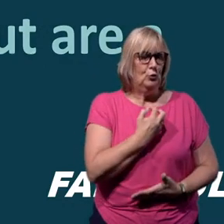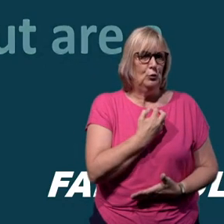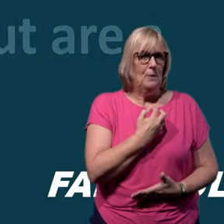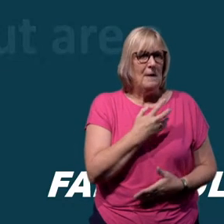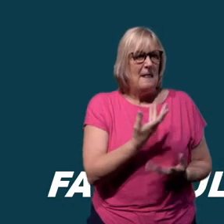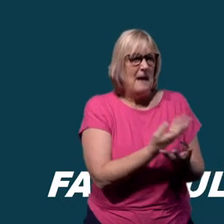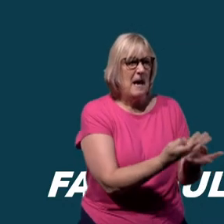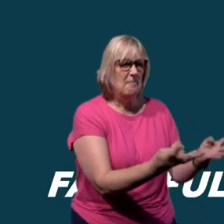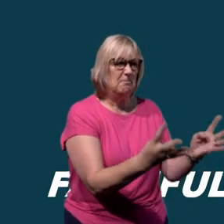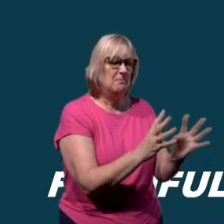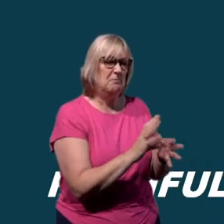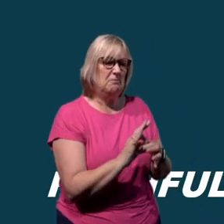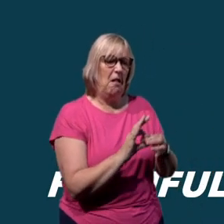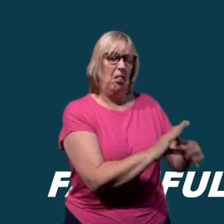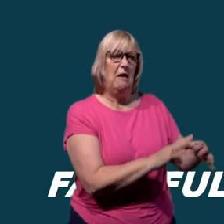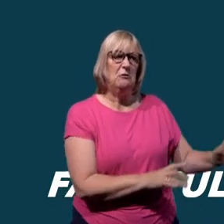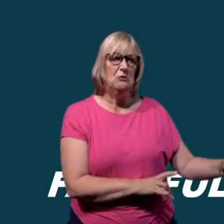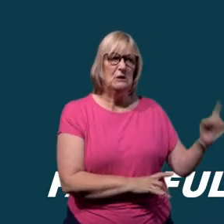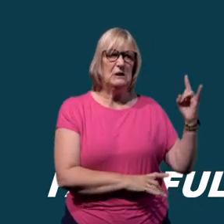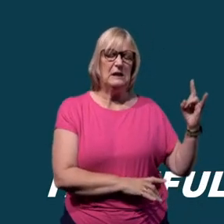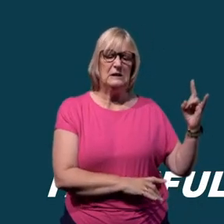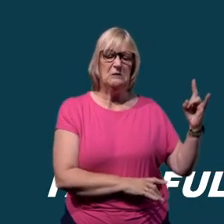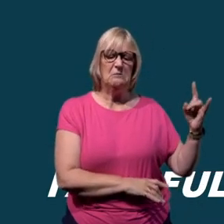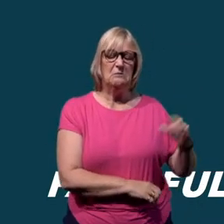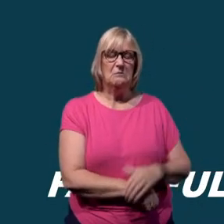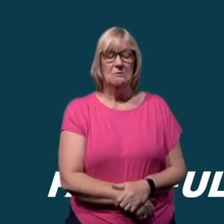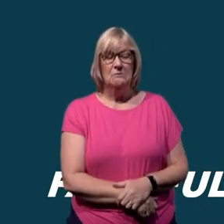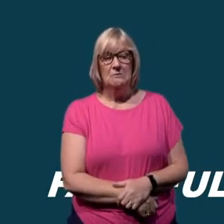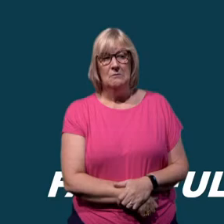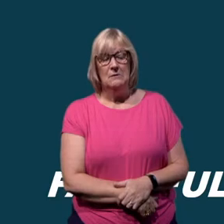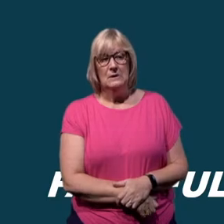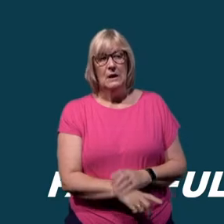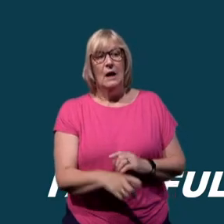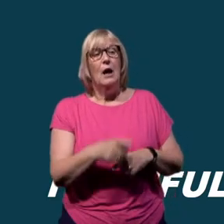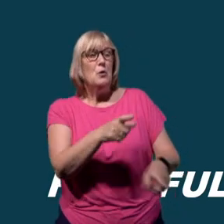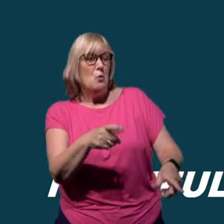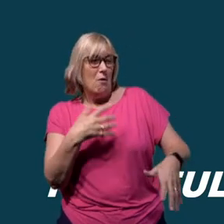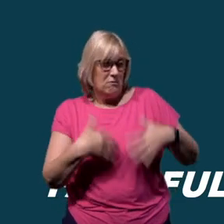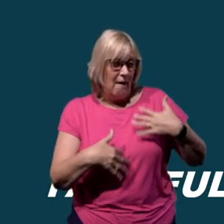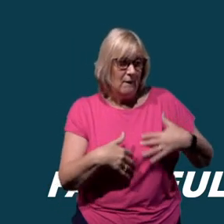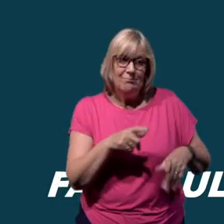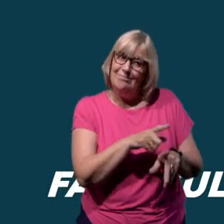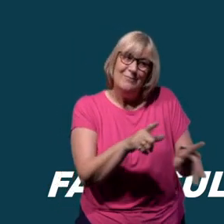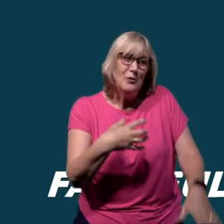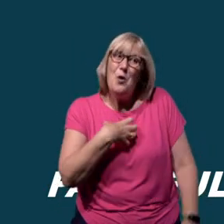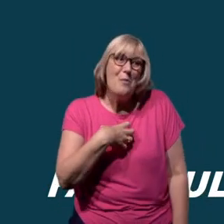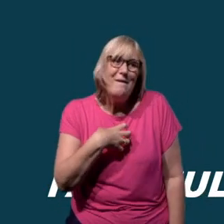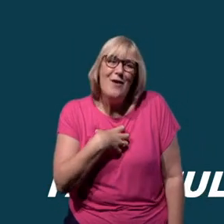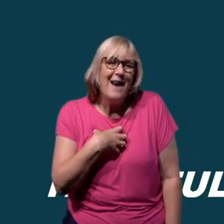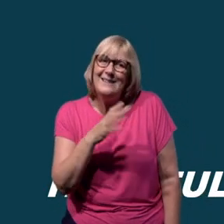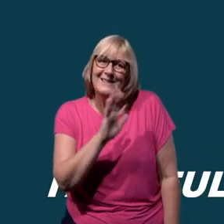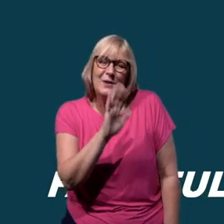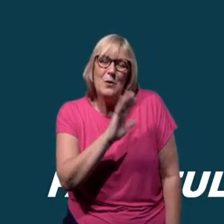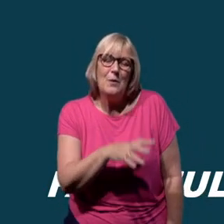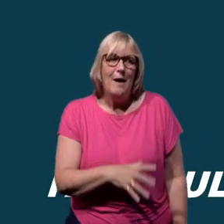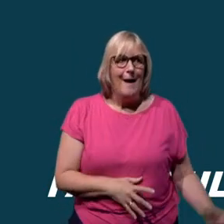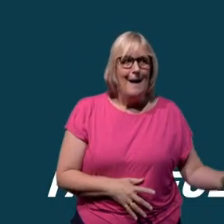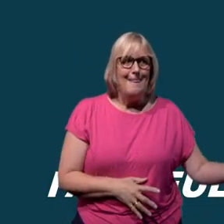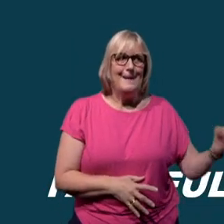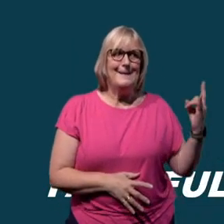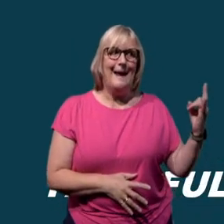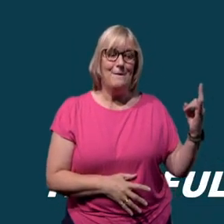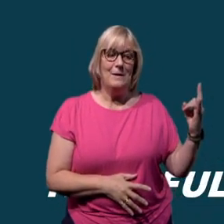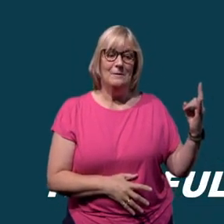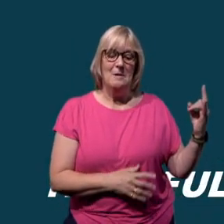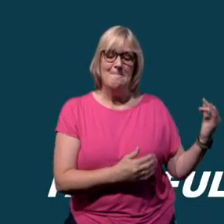of Satan. Do not be afraid of what you are about to suffer. I tell you, the devil will put some of you